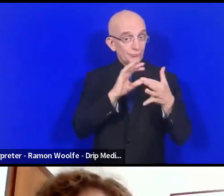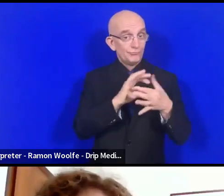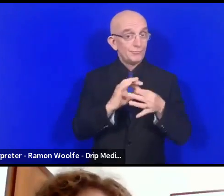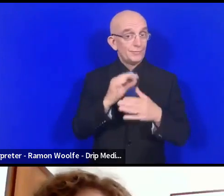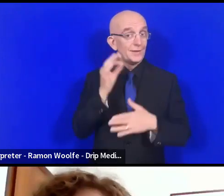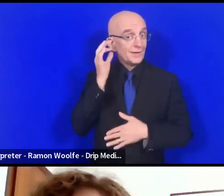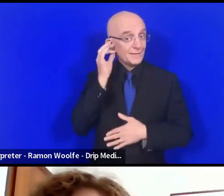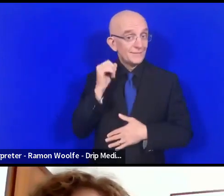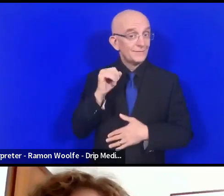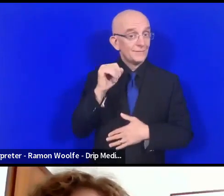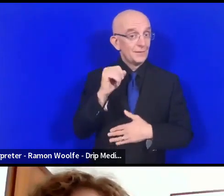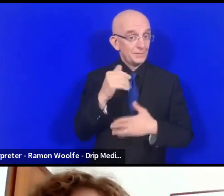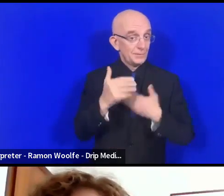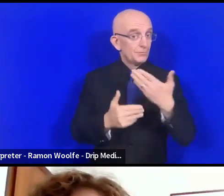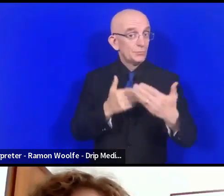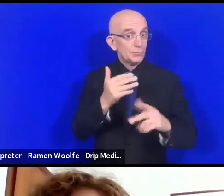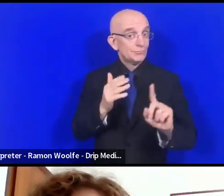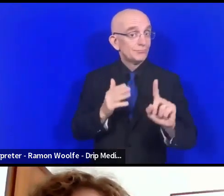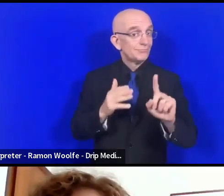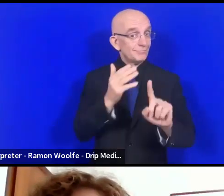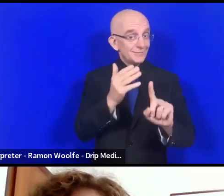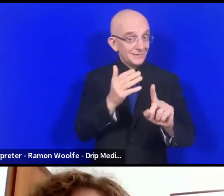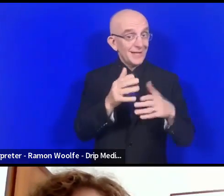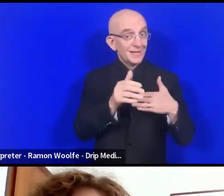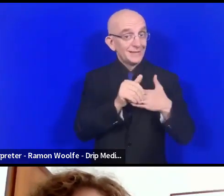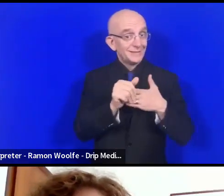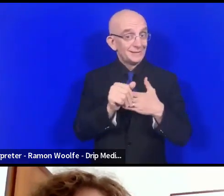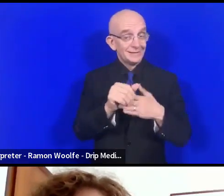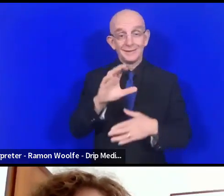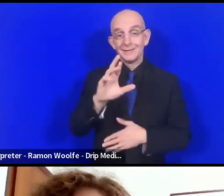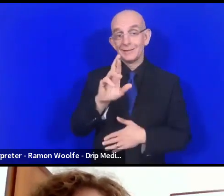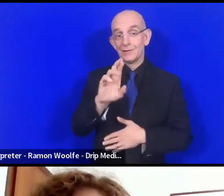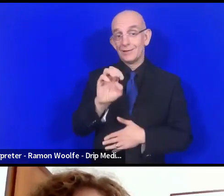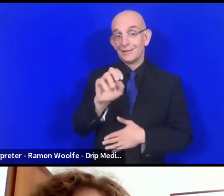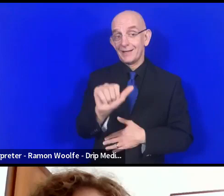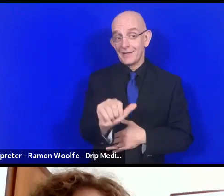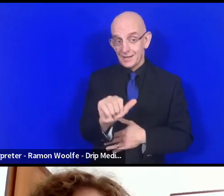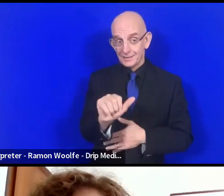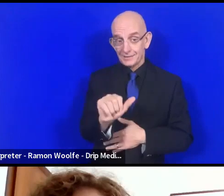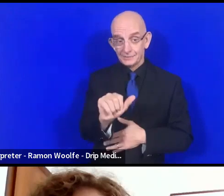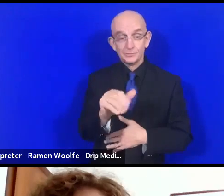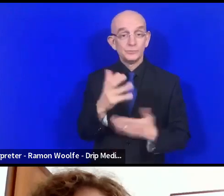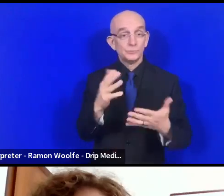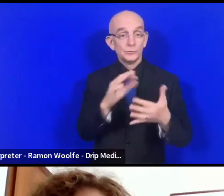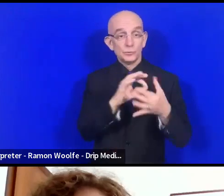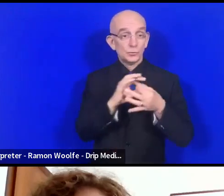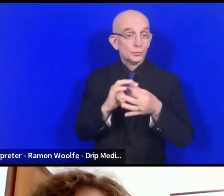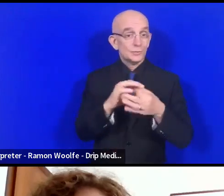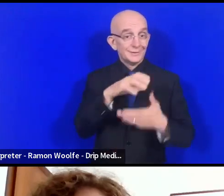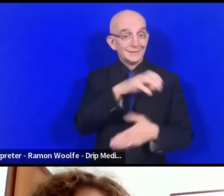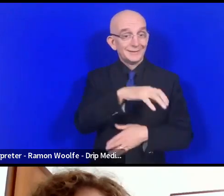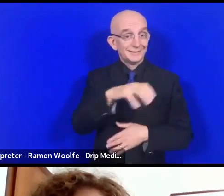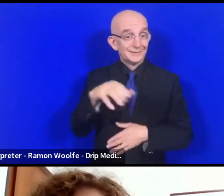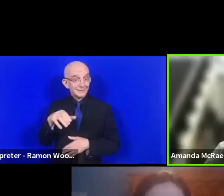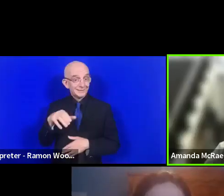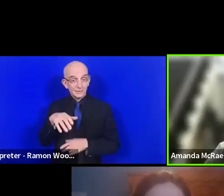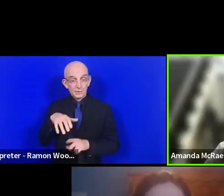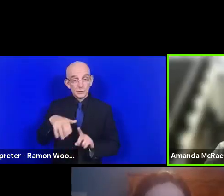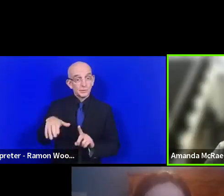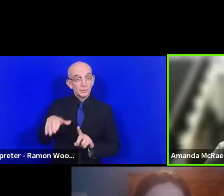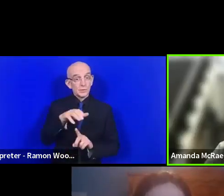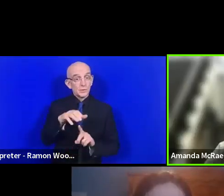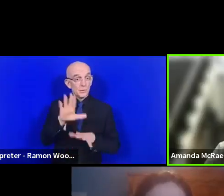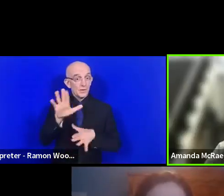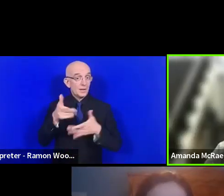Governments. What I heard today was that accessibility is a prerequisite for any disabled woman,